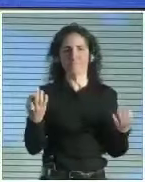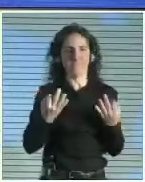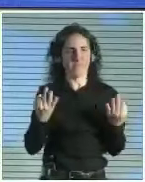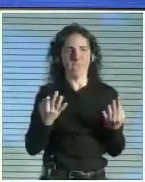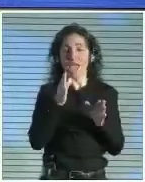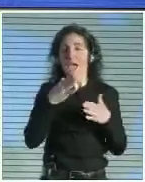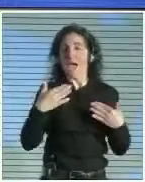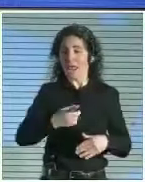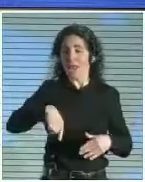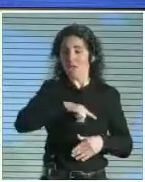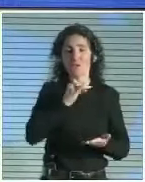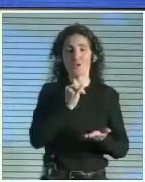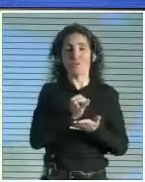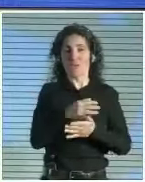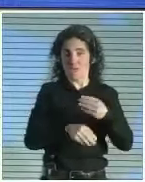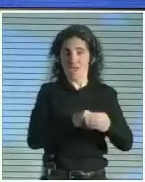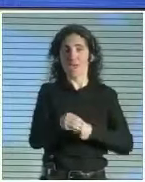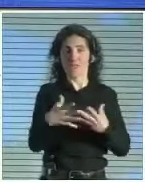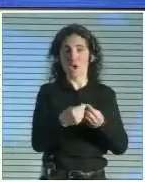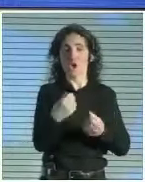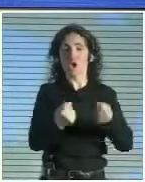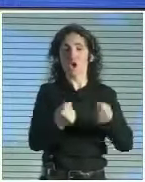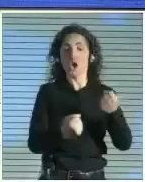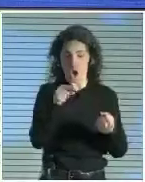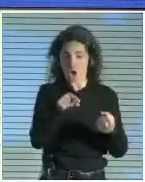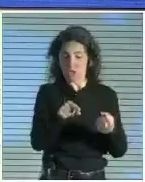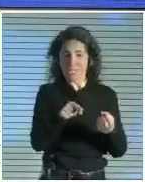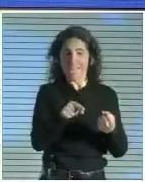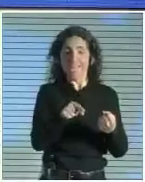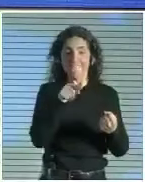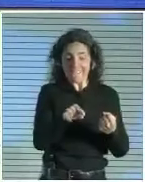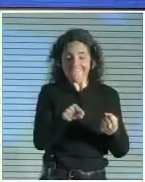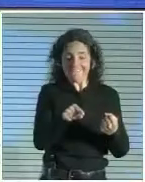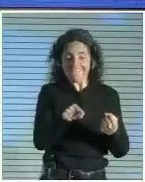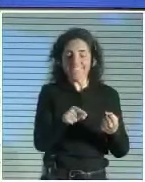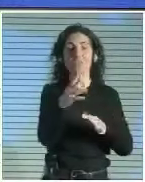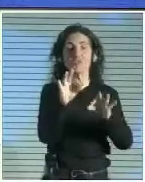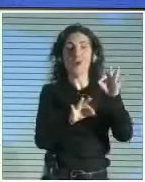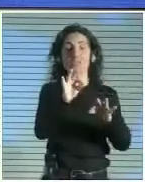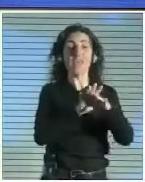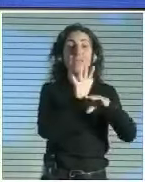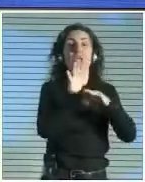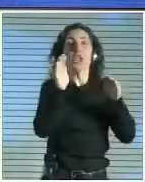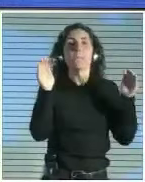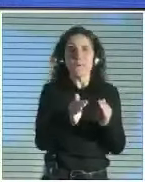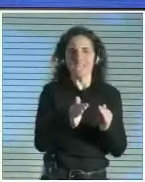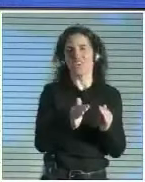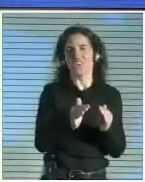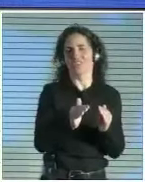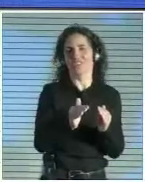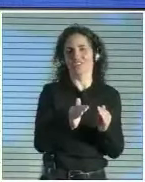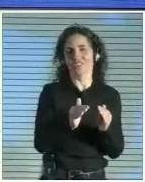less CO2 emissions for the snow groomers. And it's a process to fulfill